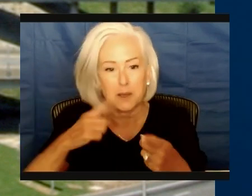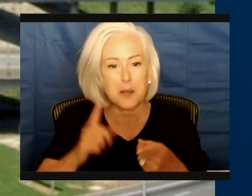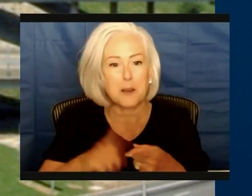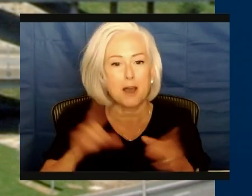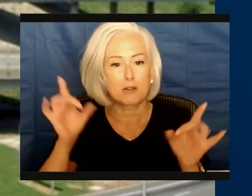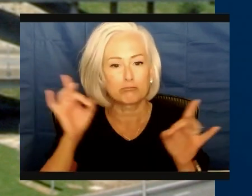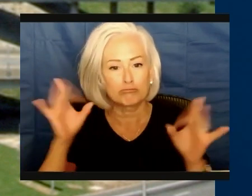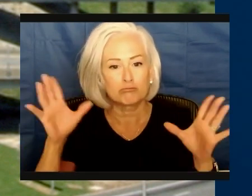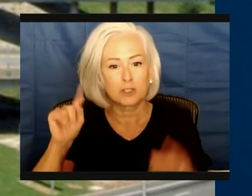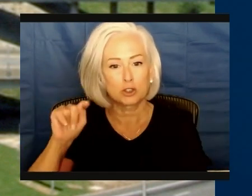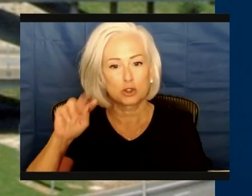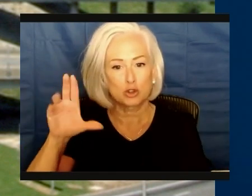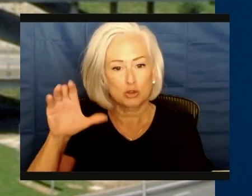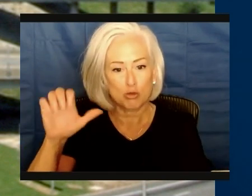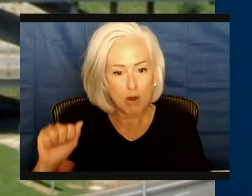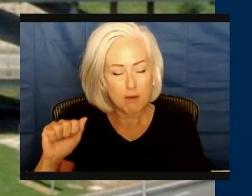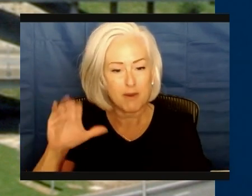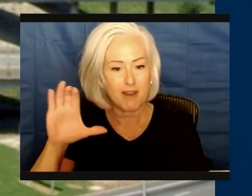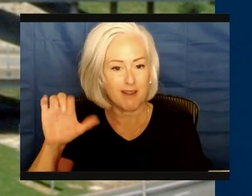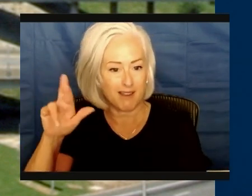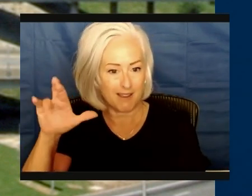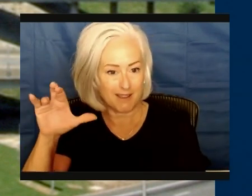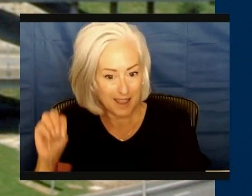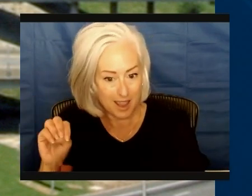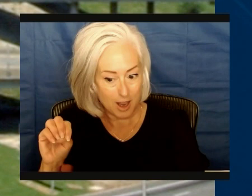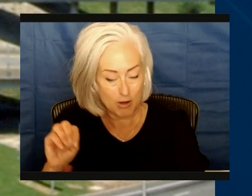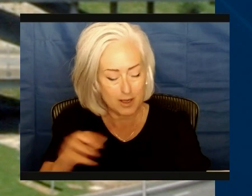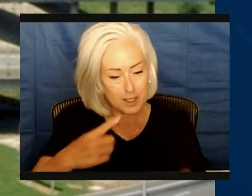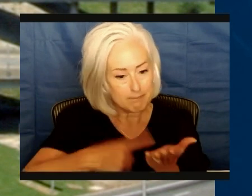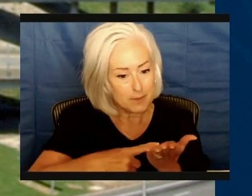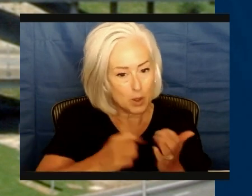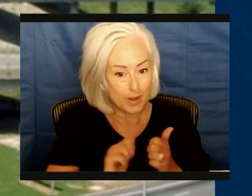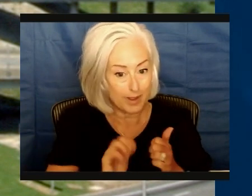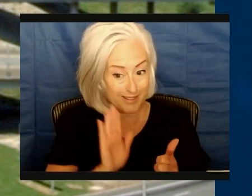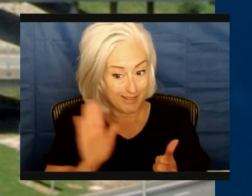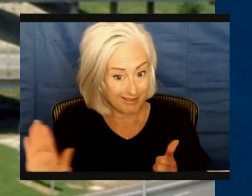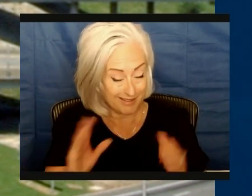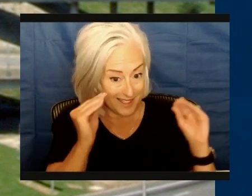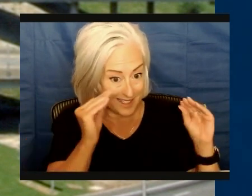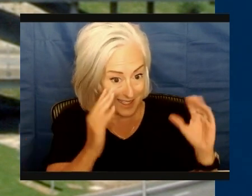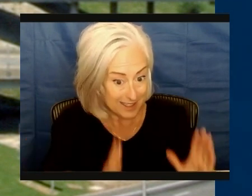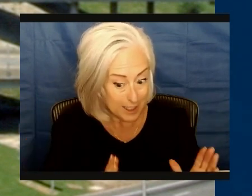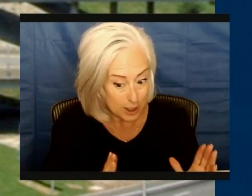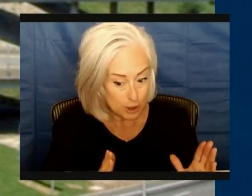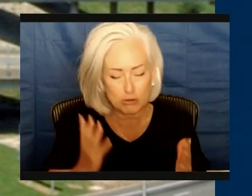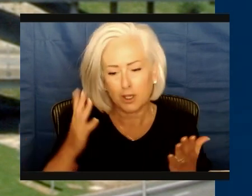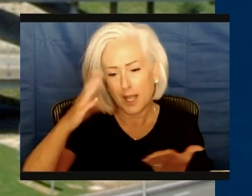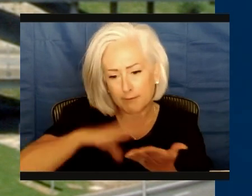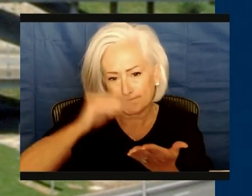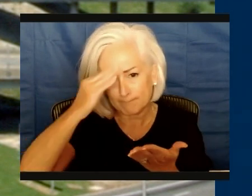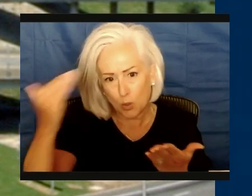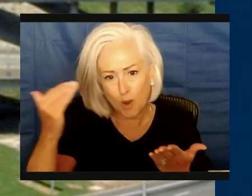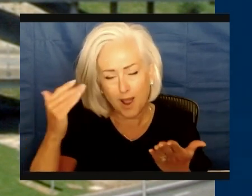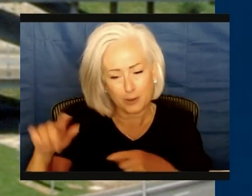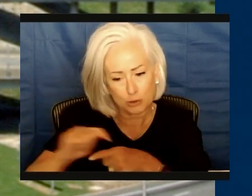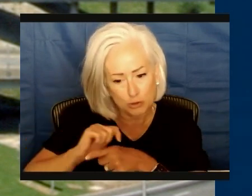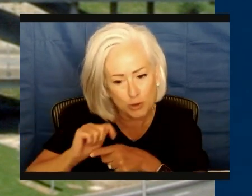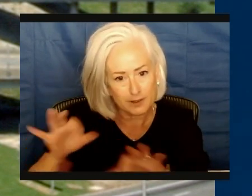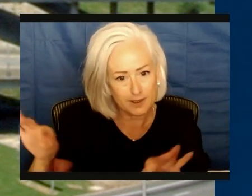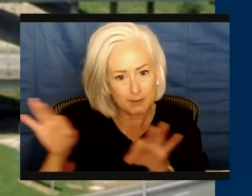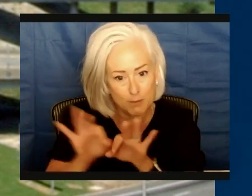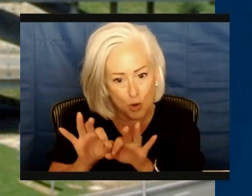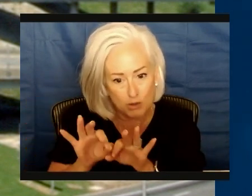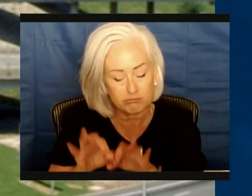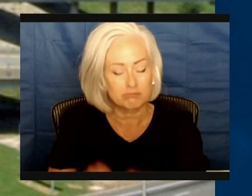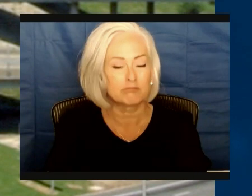explain why their specialized training is so important to their African country. We'll also check with Dr. Dana Hawkinson and find out what our